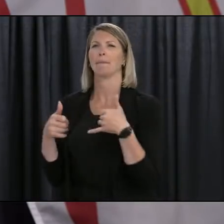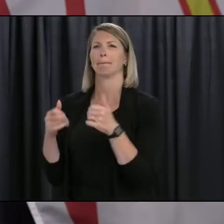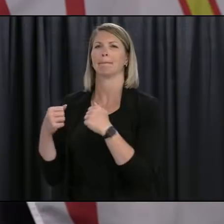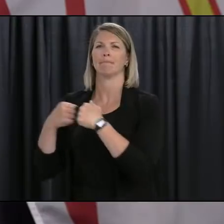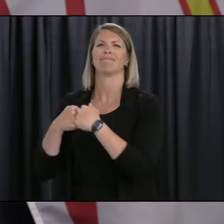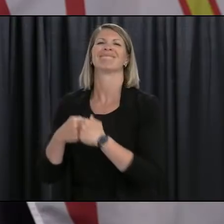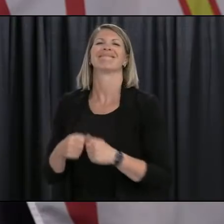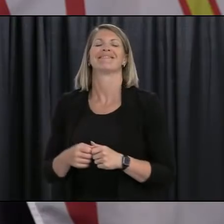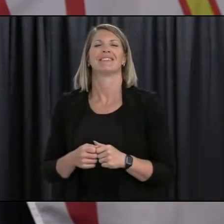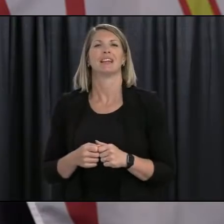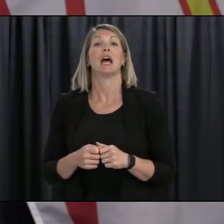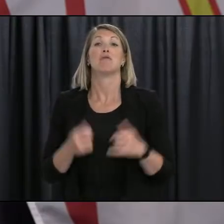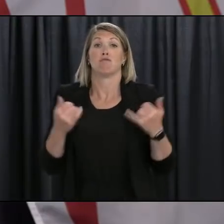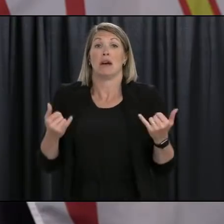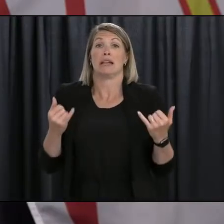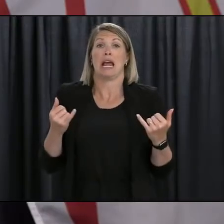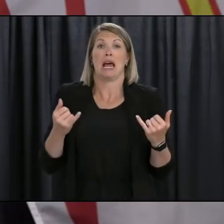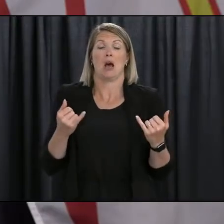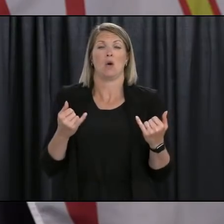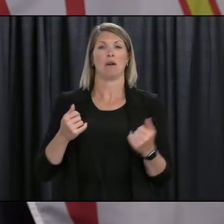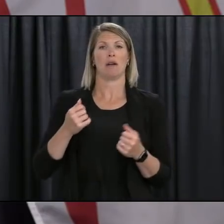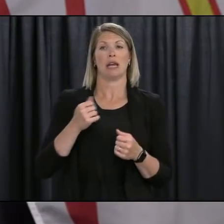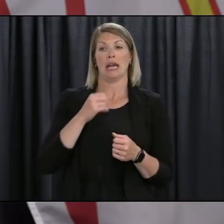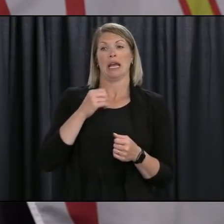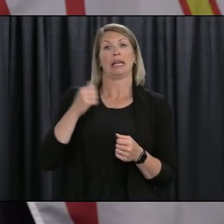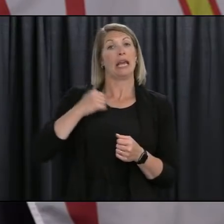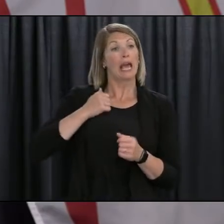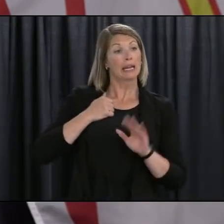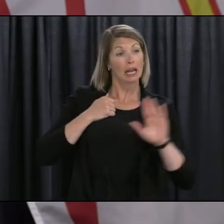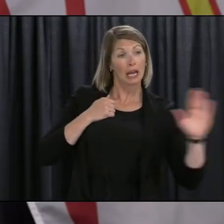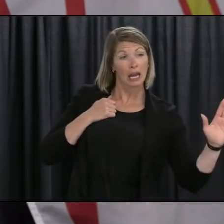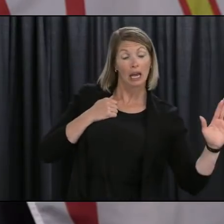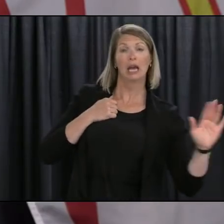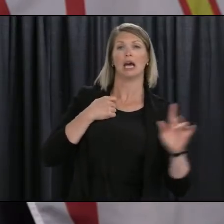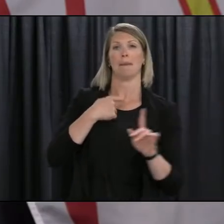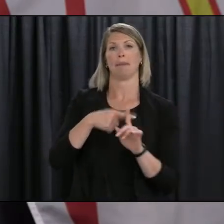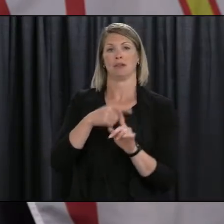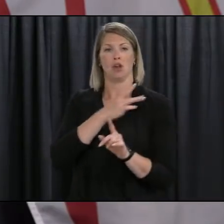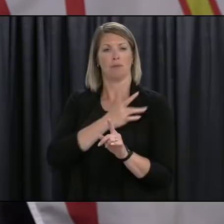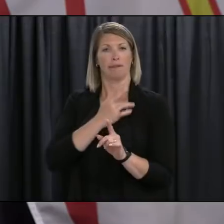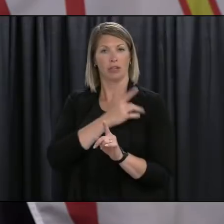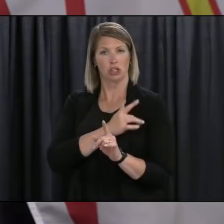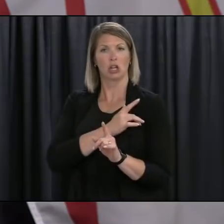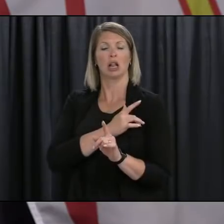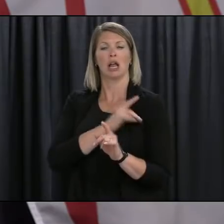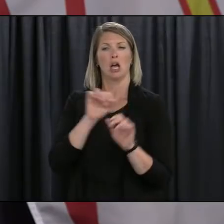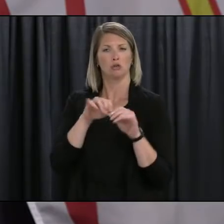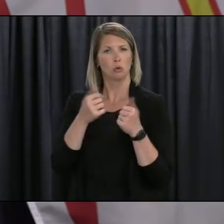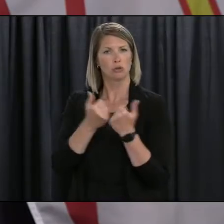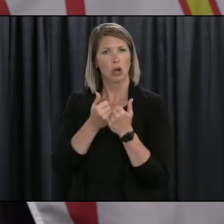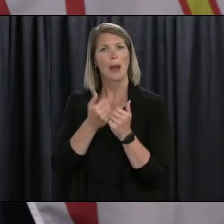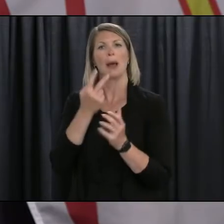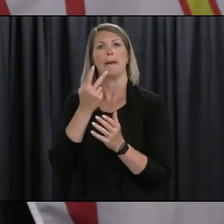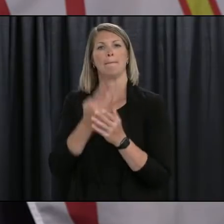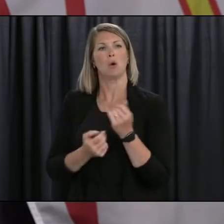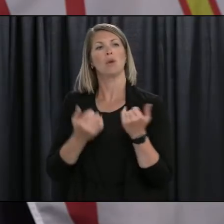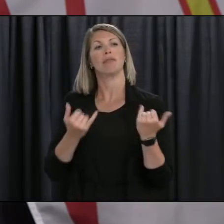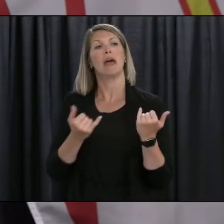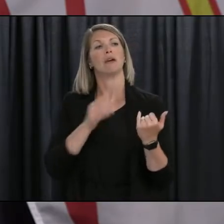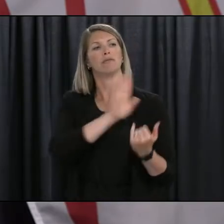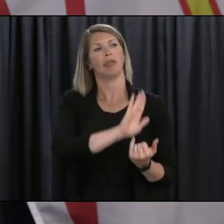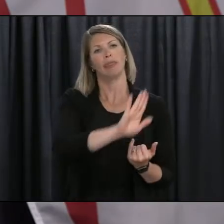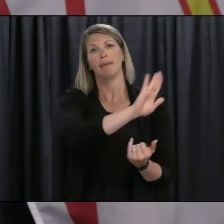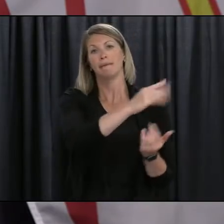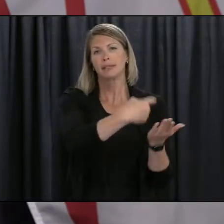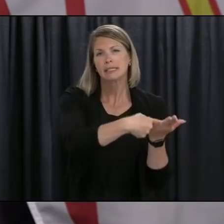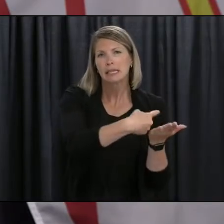provincially and at a national level to inform a safe return to play. So we'll be looking at that and engaging with